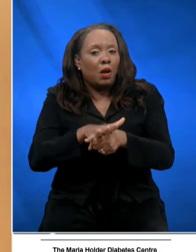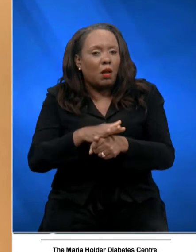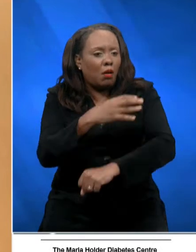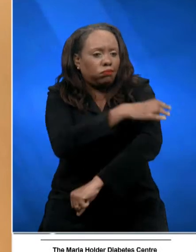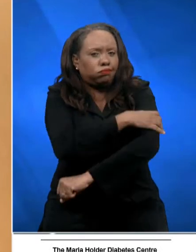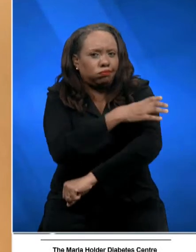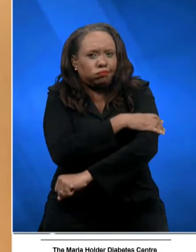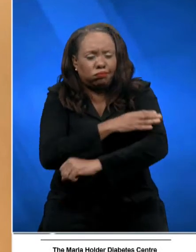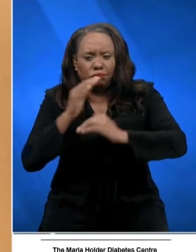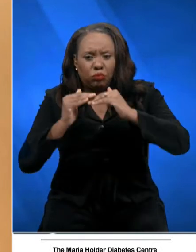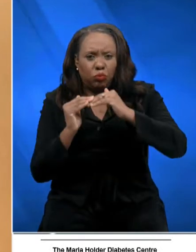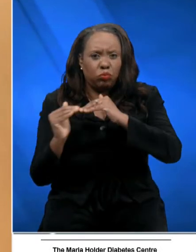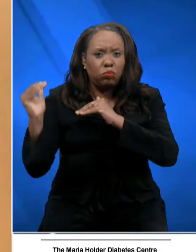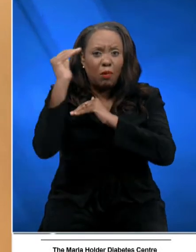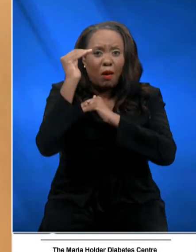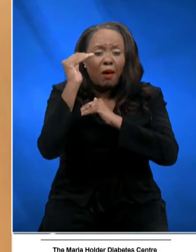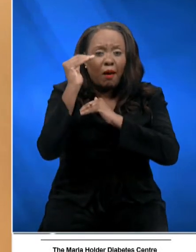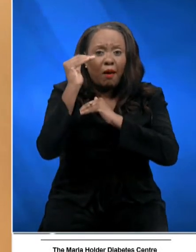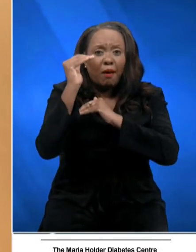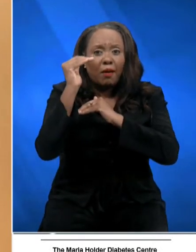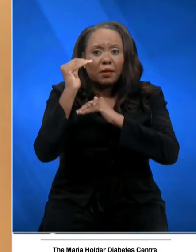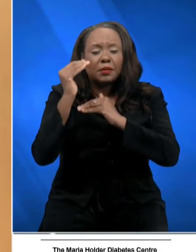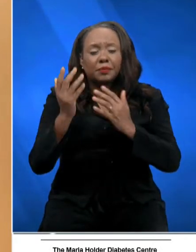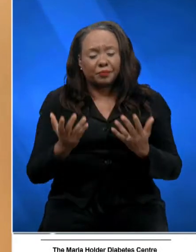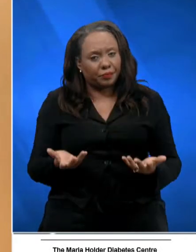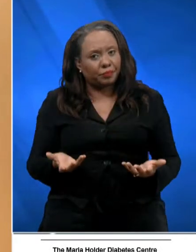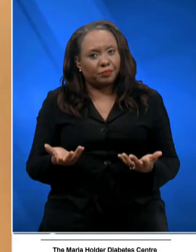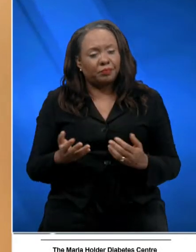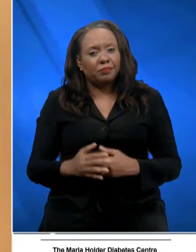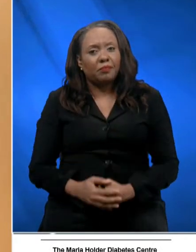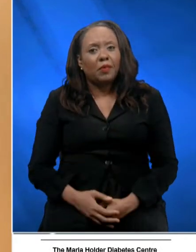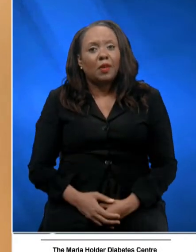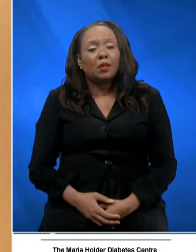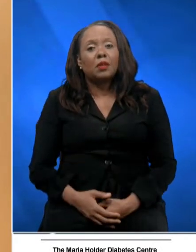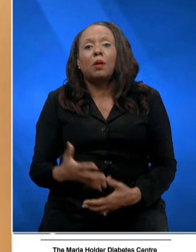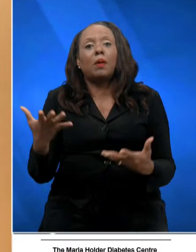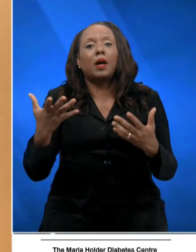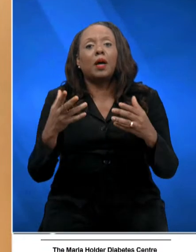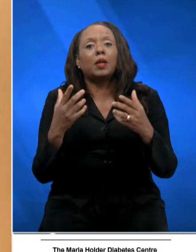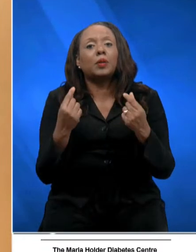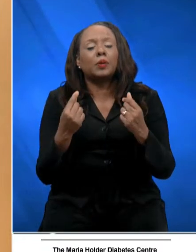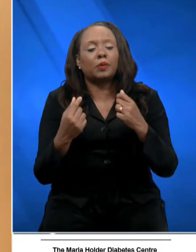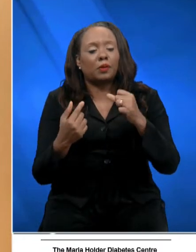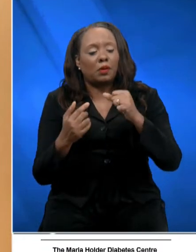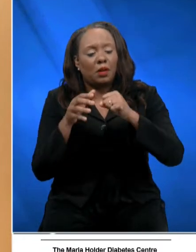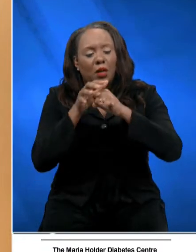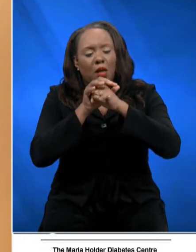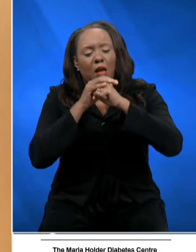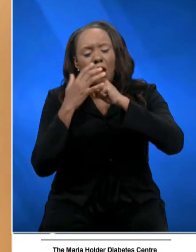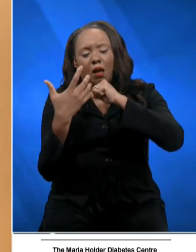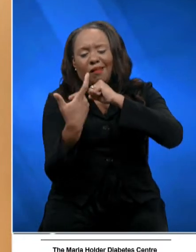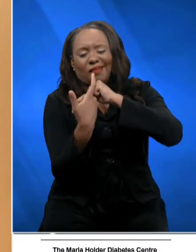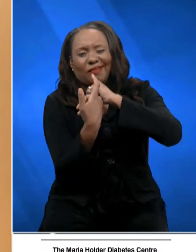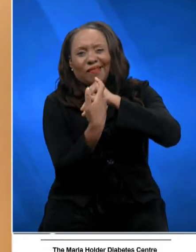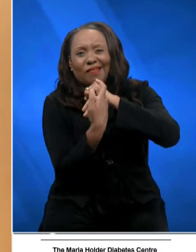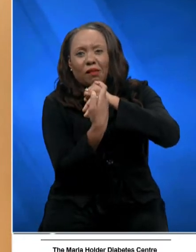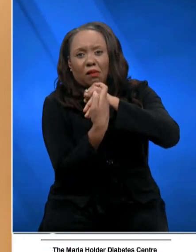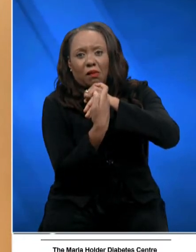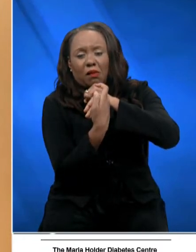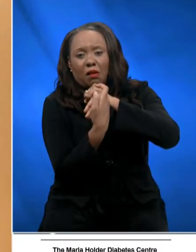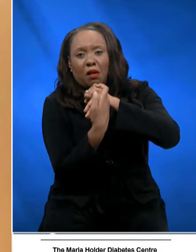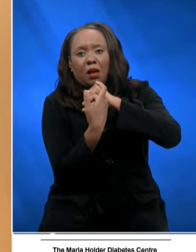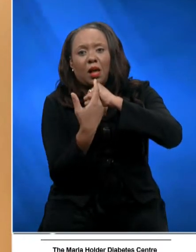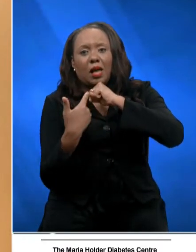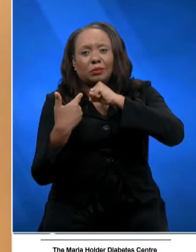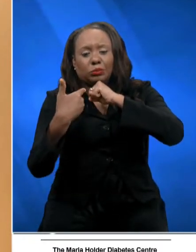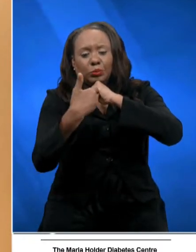can occur. So we usually treat that again with injections of this drug, followed by laser